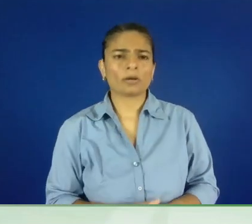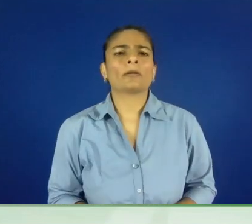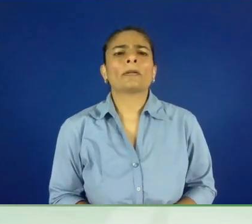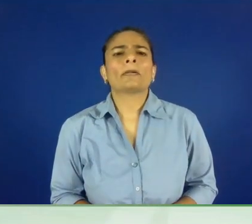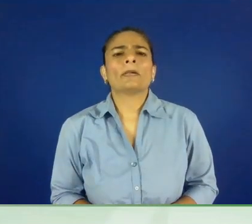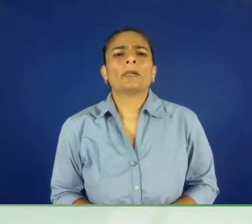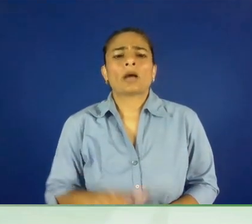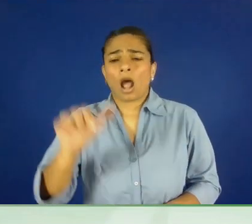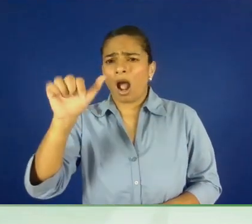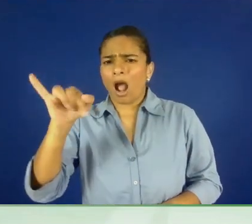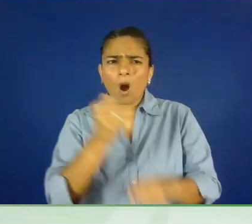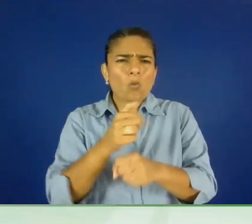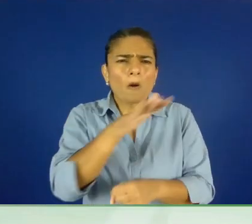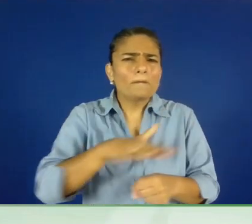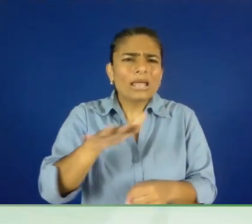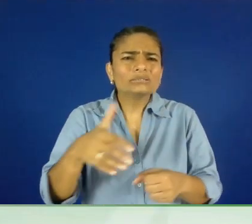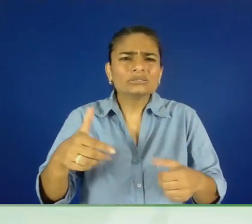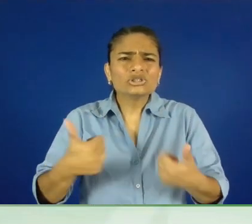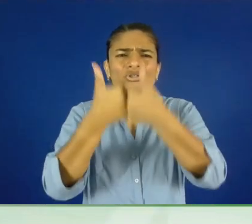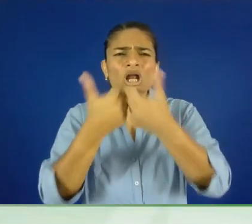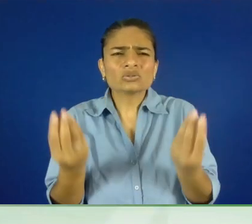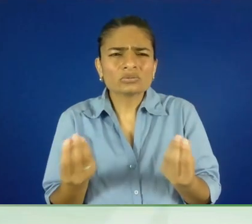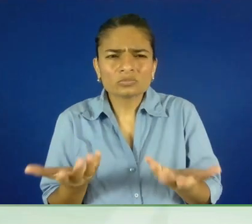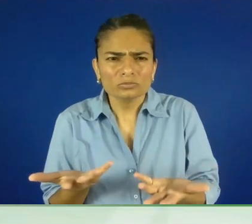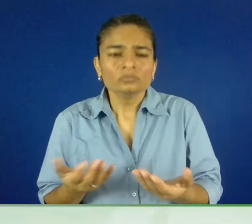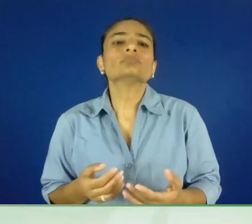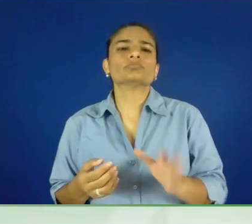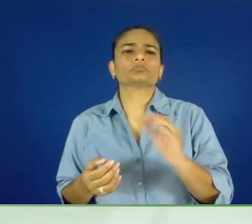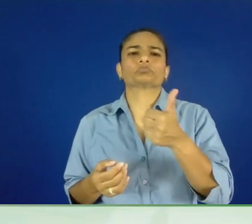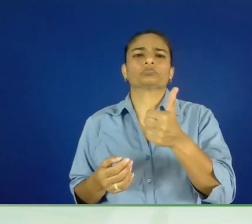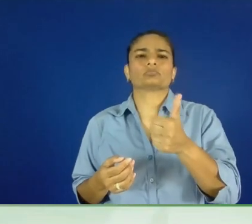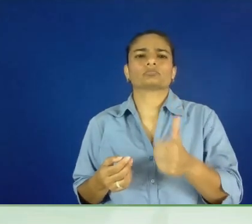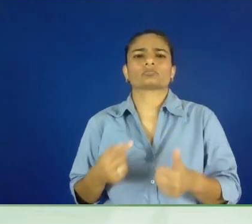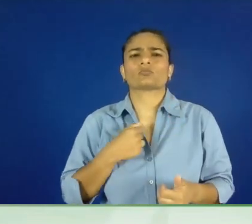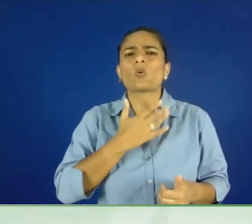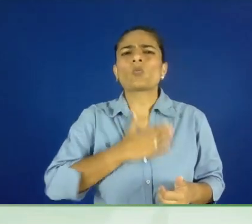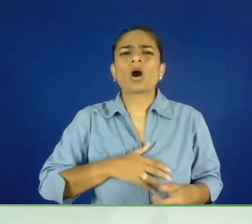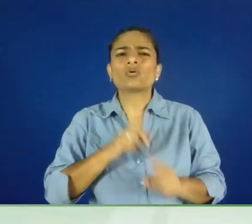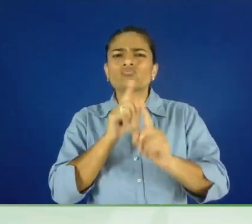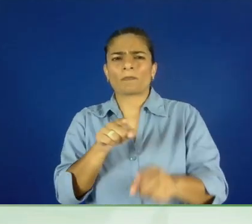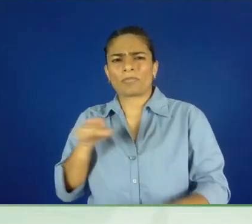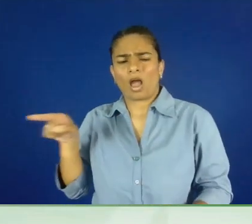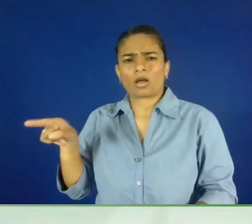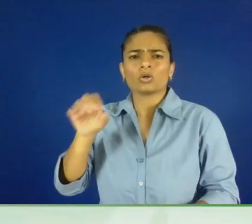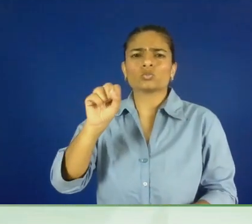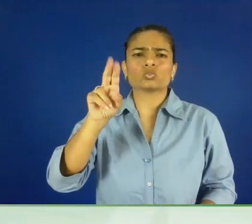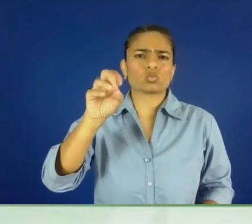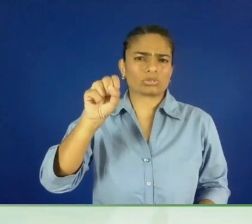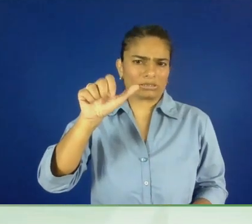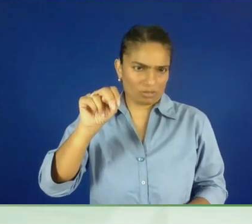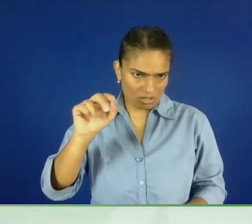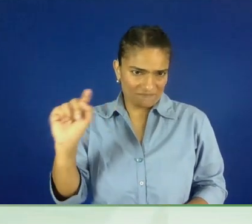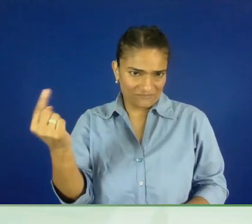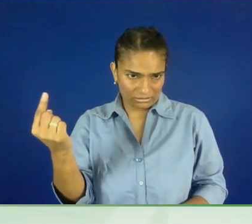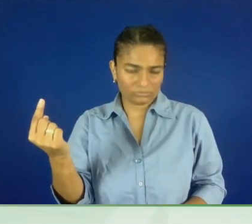Yeah, I can, but I also want to give a short reply to Susan's first point. And the reason for that is when I was working